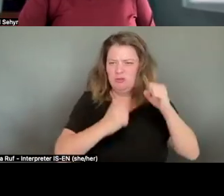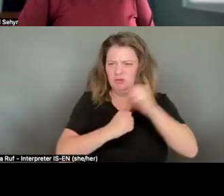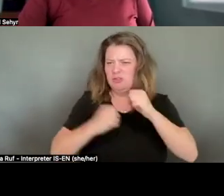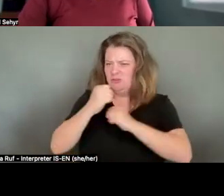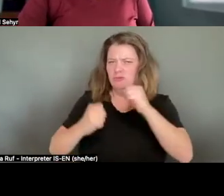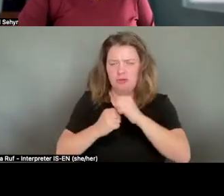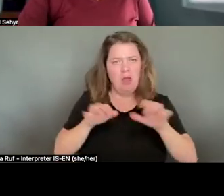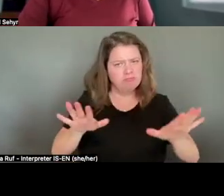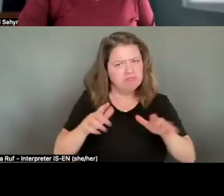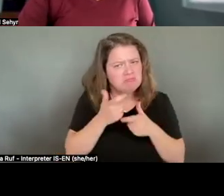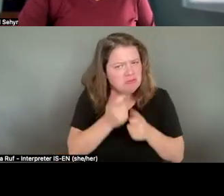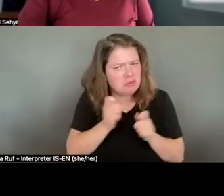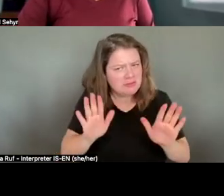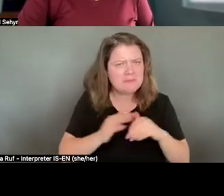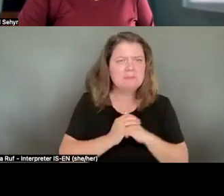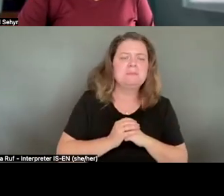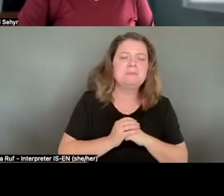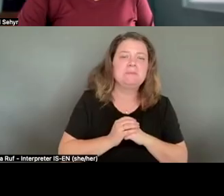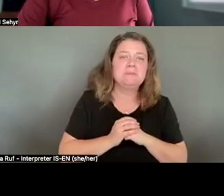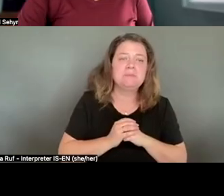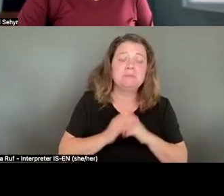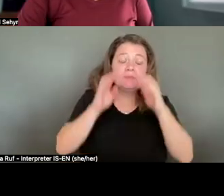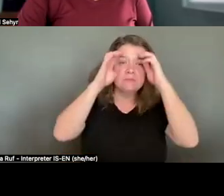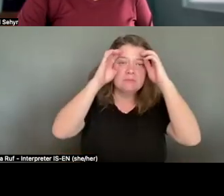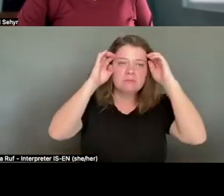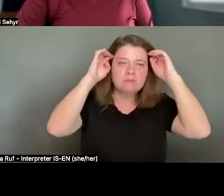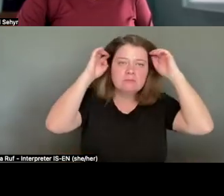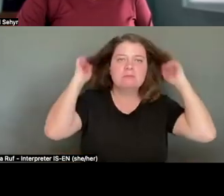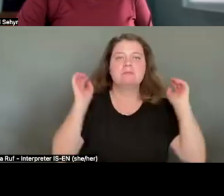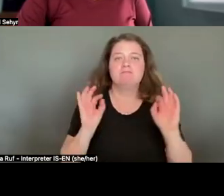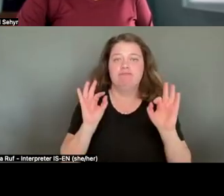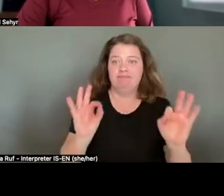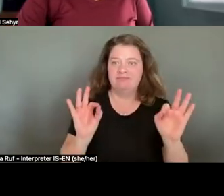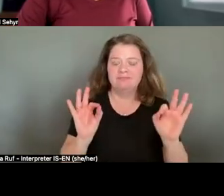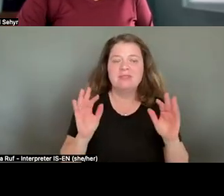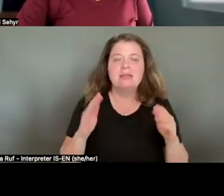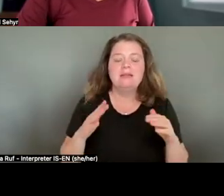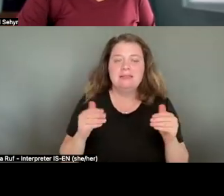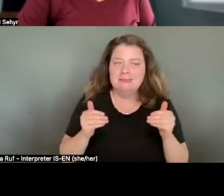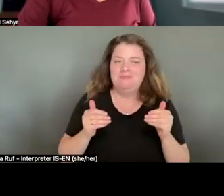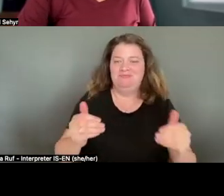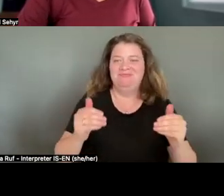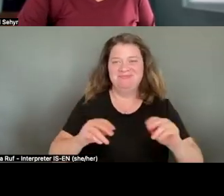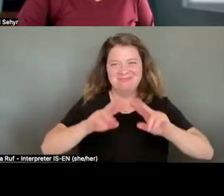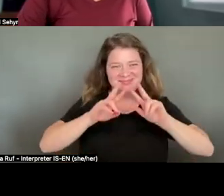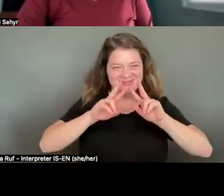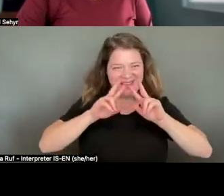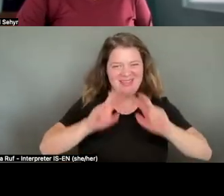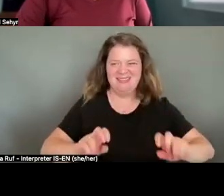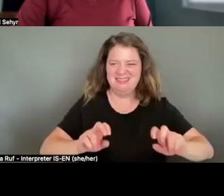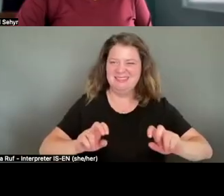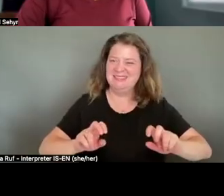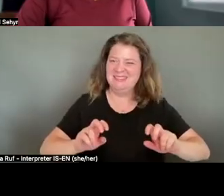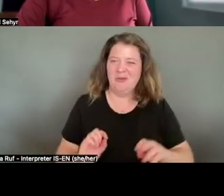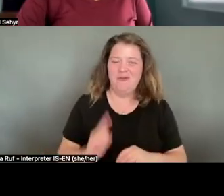The next analysis I'll present is our first analysis, really first dip into